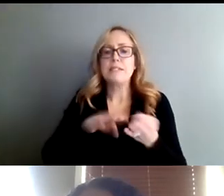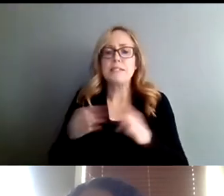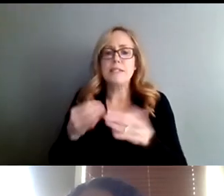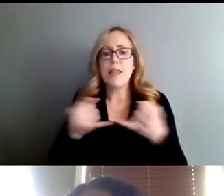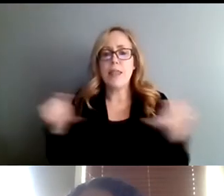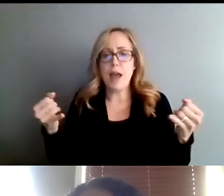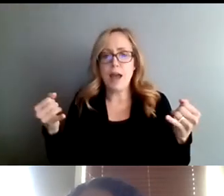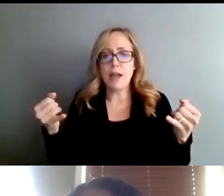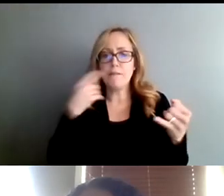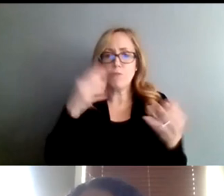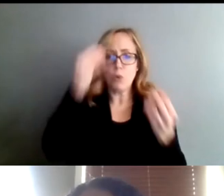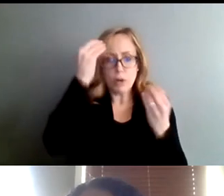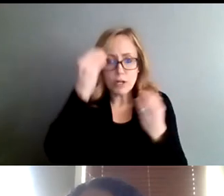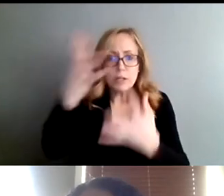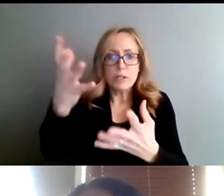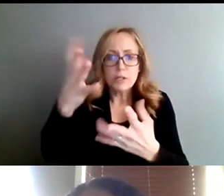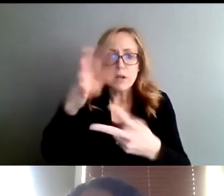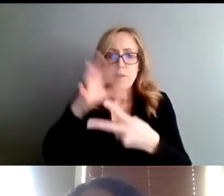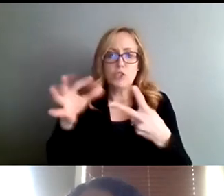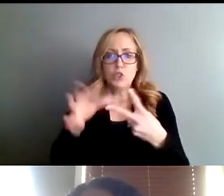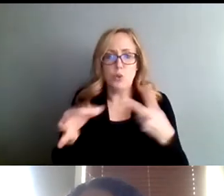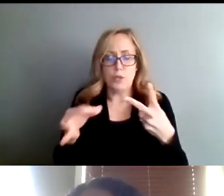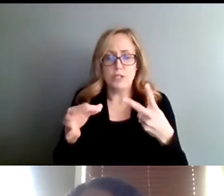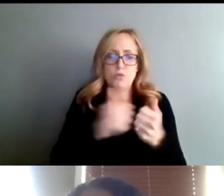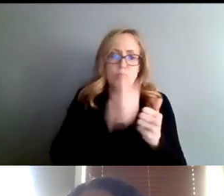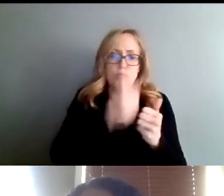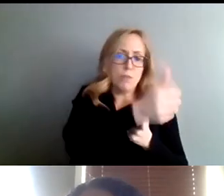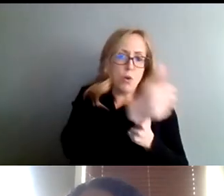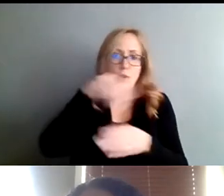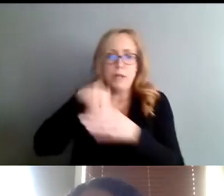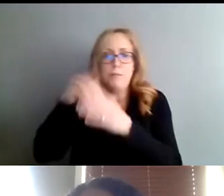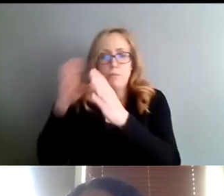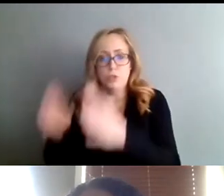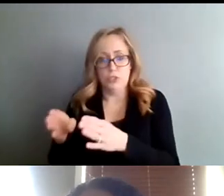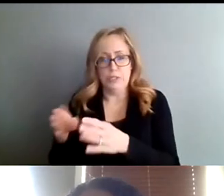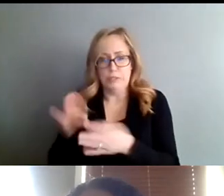informing schools of the choice between being remote or being in person.